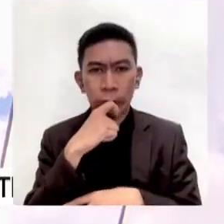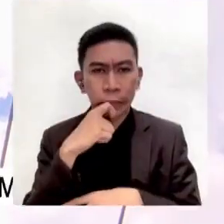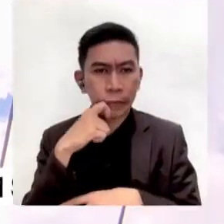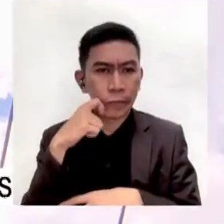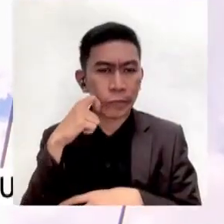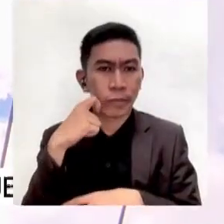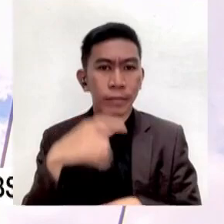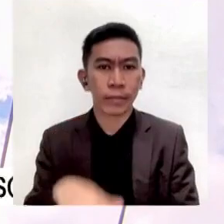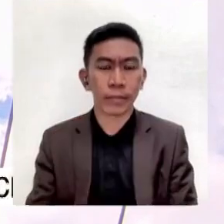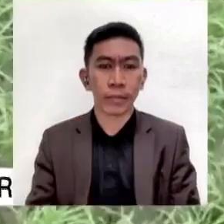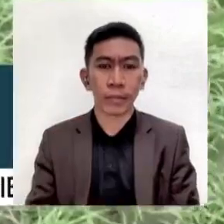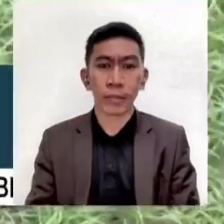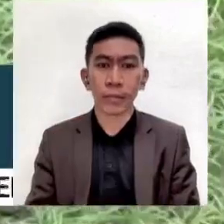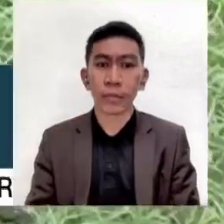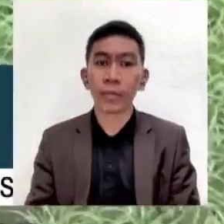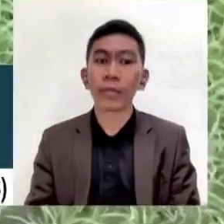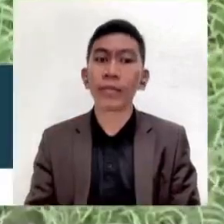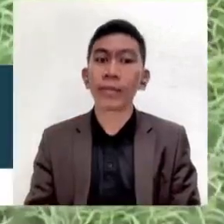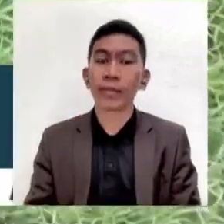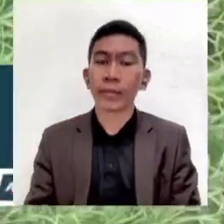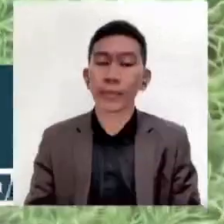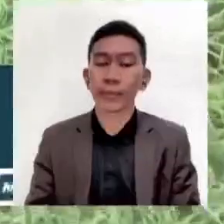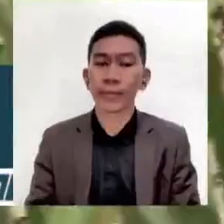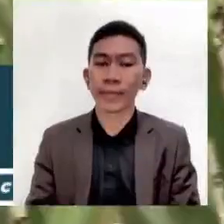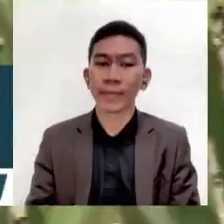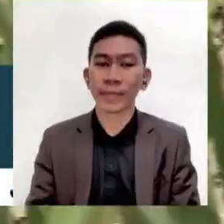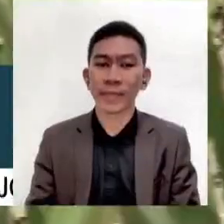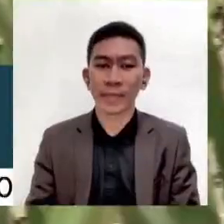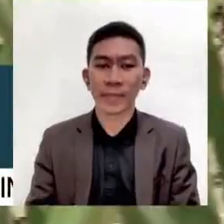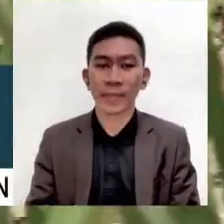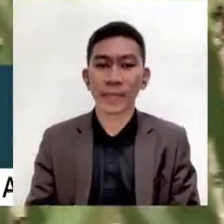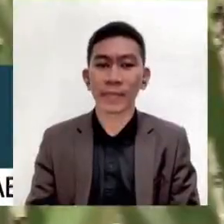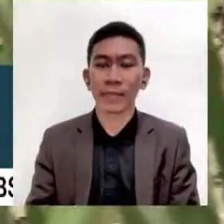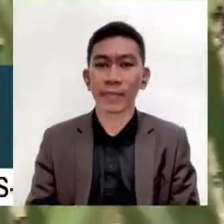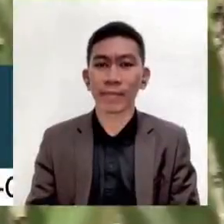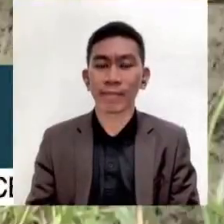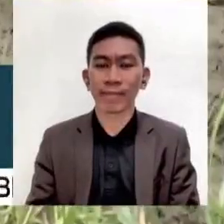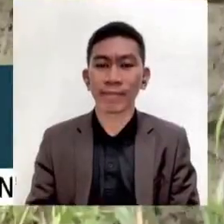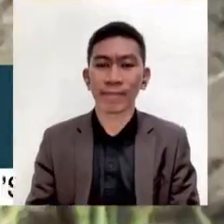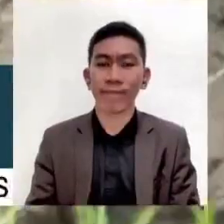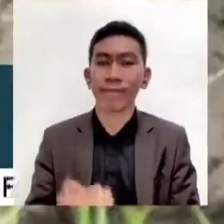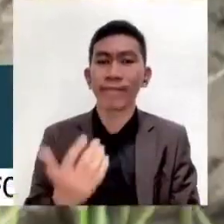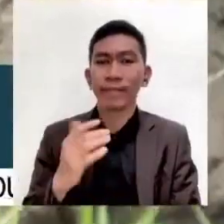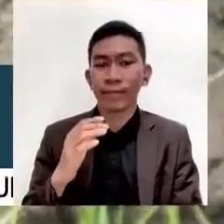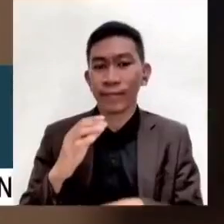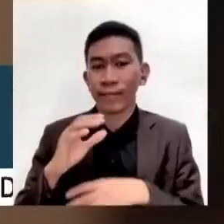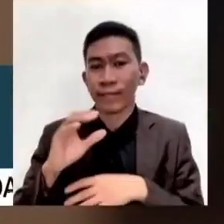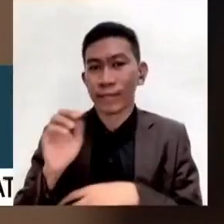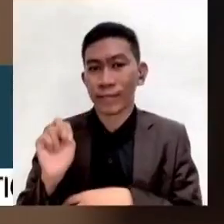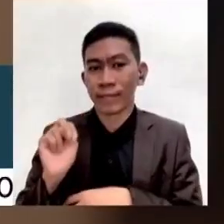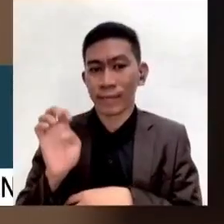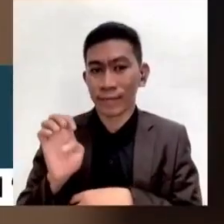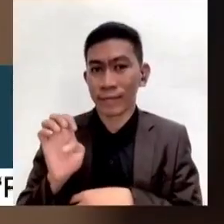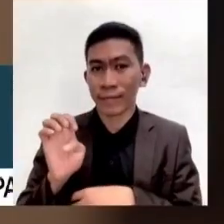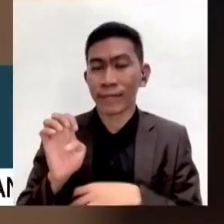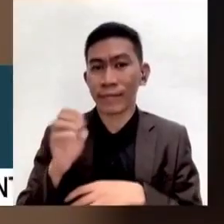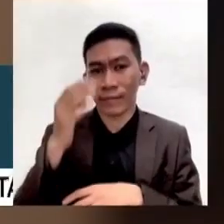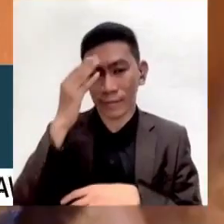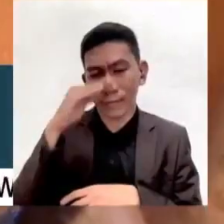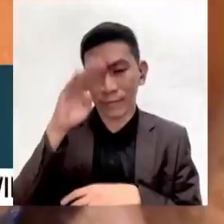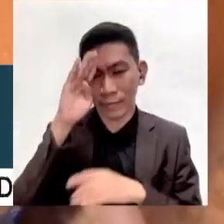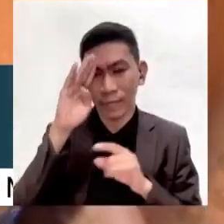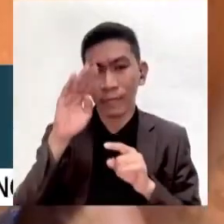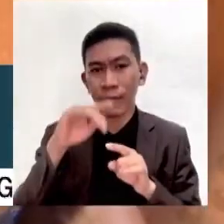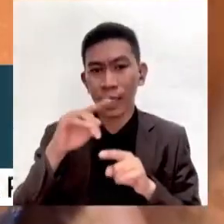The Philippines is beginning to feel the effects of El Nino, with the provinces of Nueva Ecija and Central Luzon and Cavite and Southern